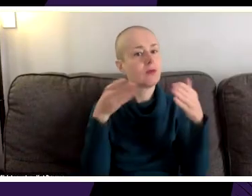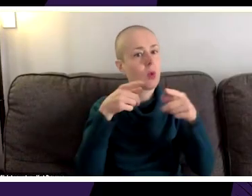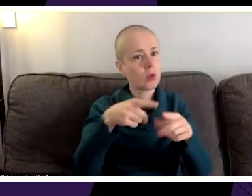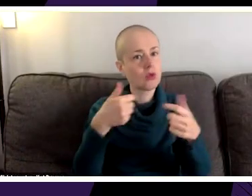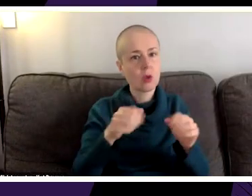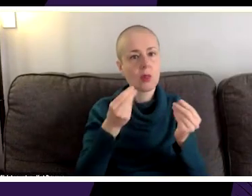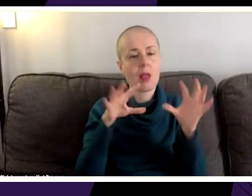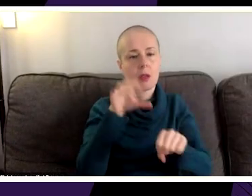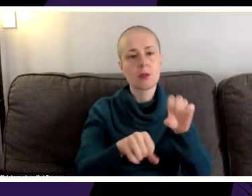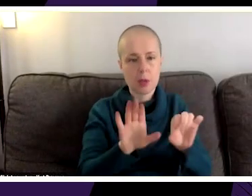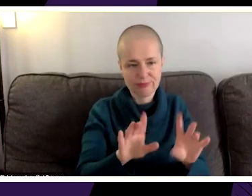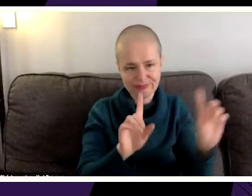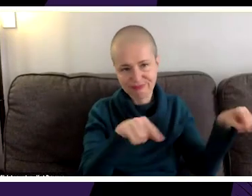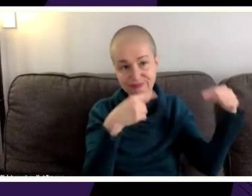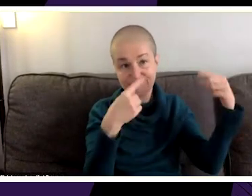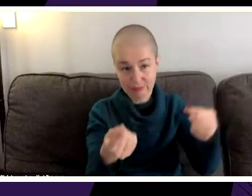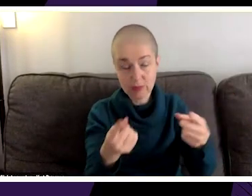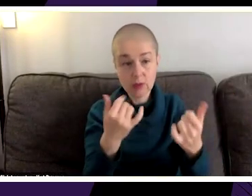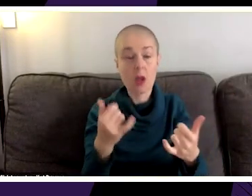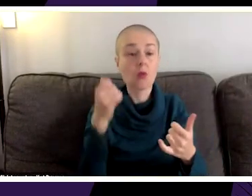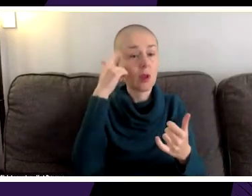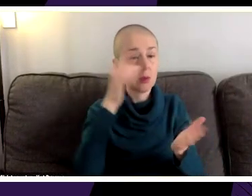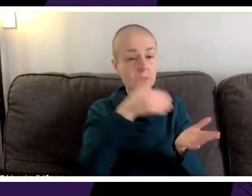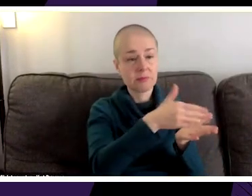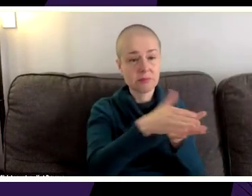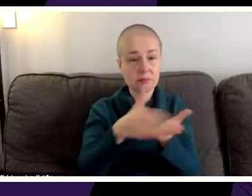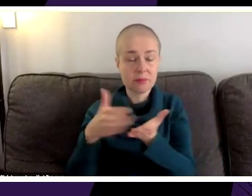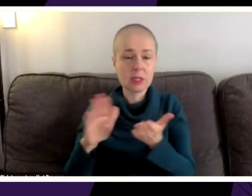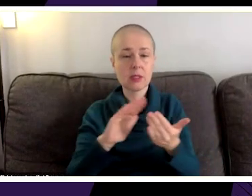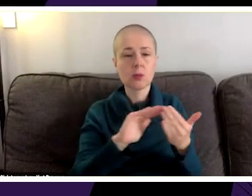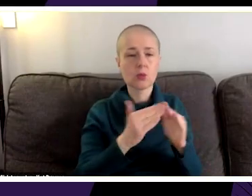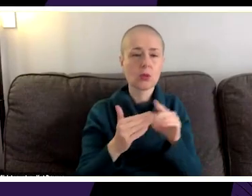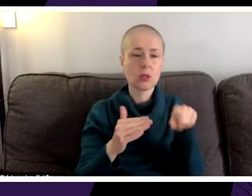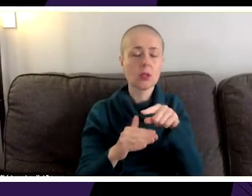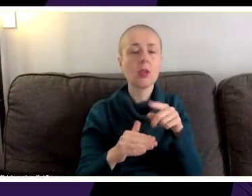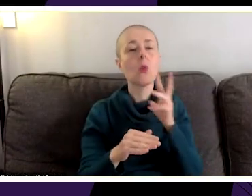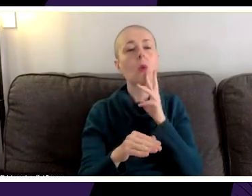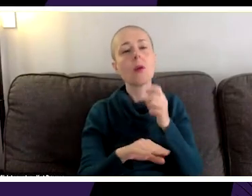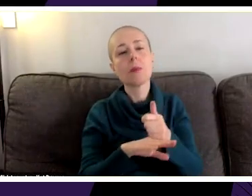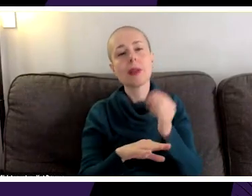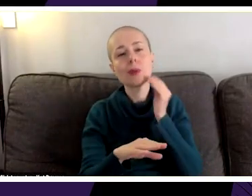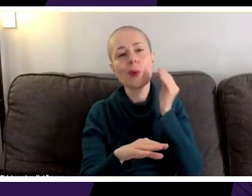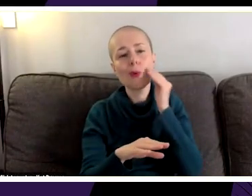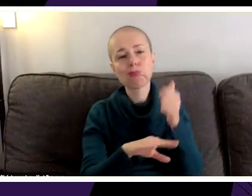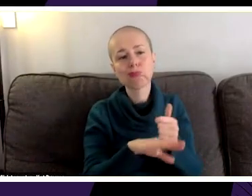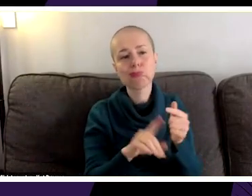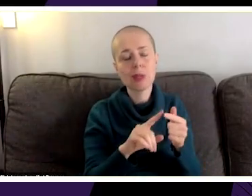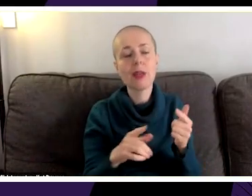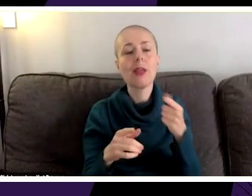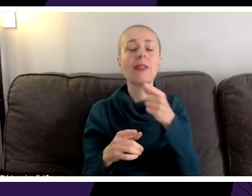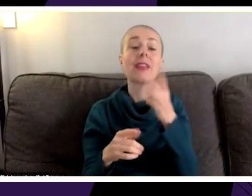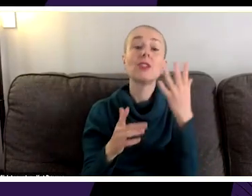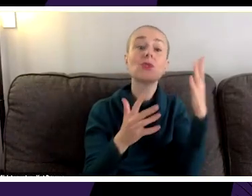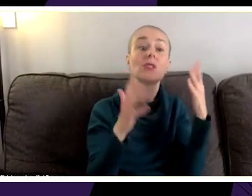Fast forward to the present day, the government has cleared all but a few of the communities which have called the waterways home, and the mangrove trees which surrounded the lagoon